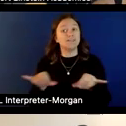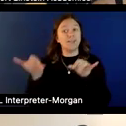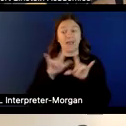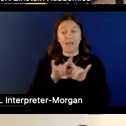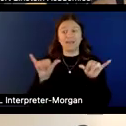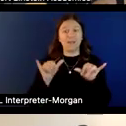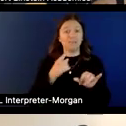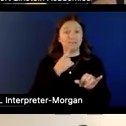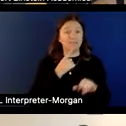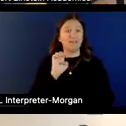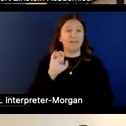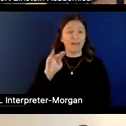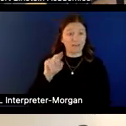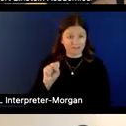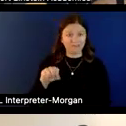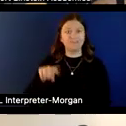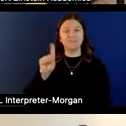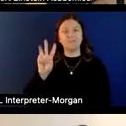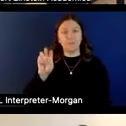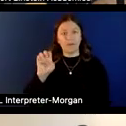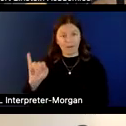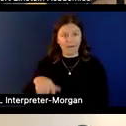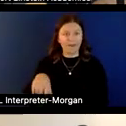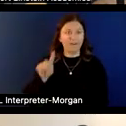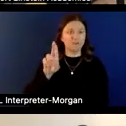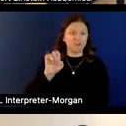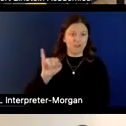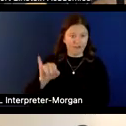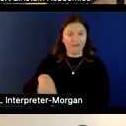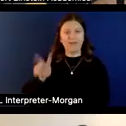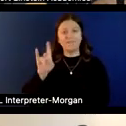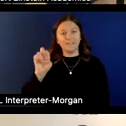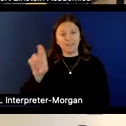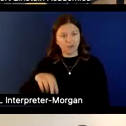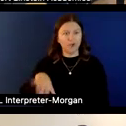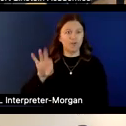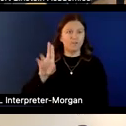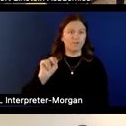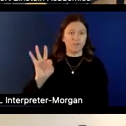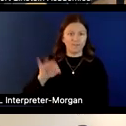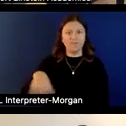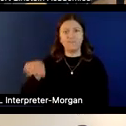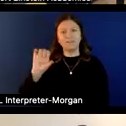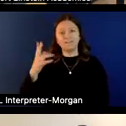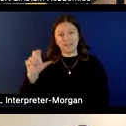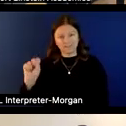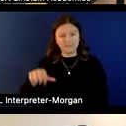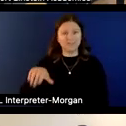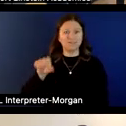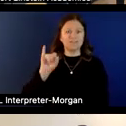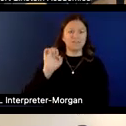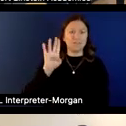1, 2, 3, 4, 5, 6, 7, 8,